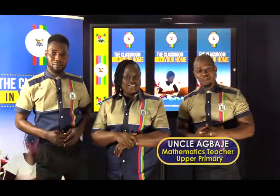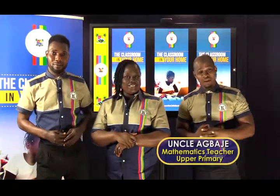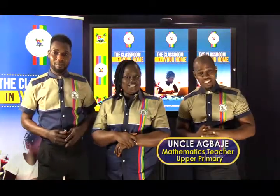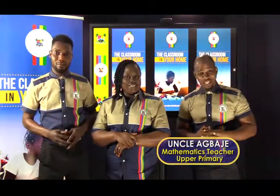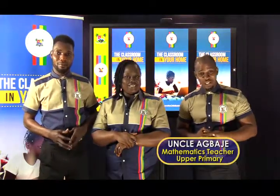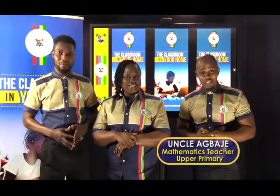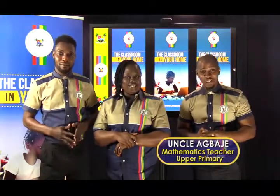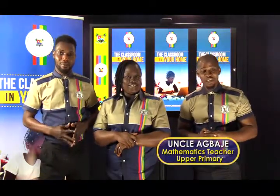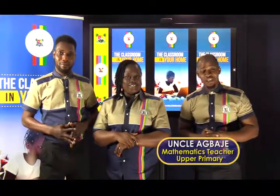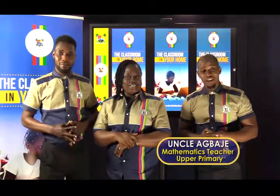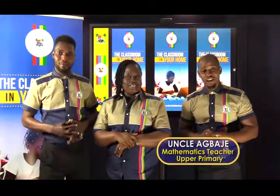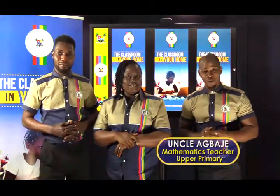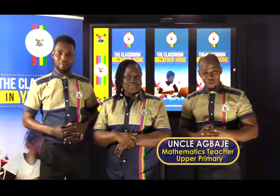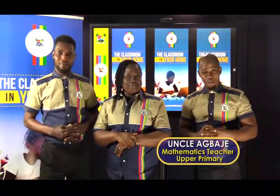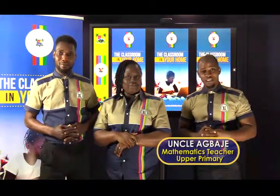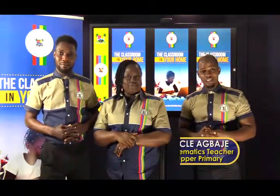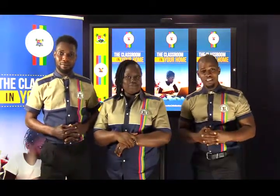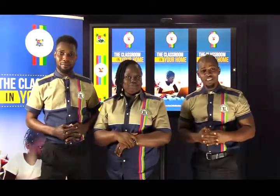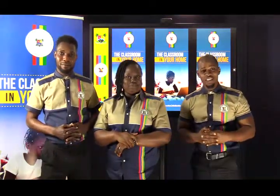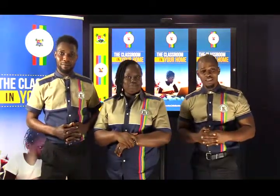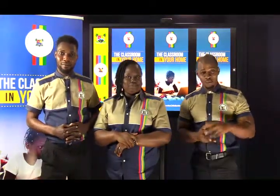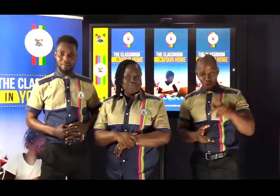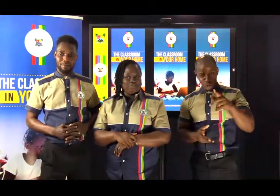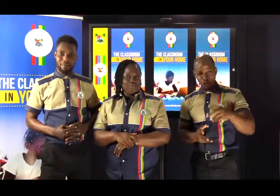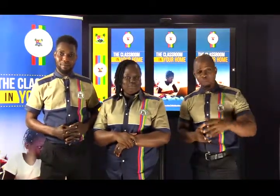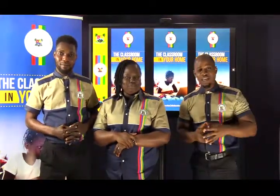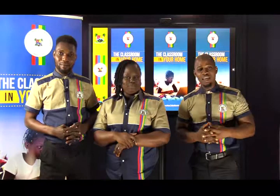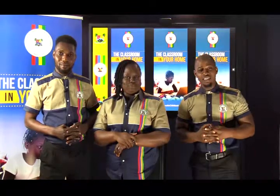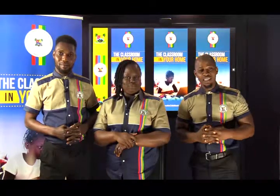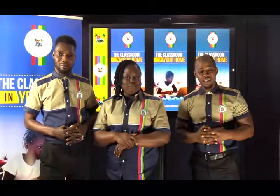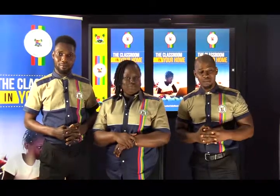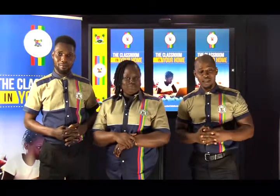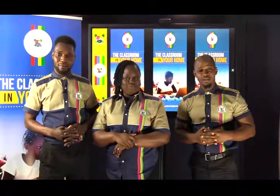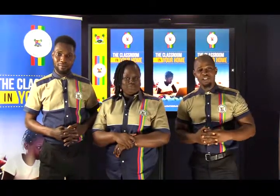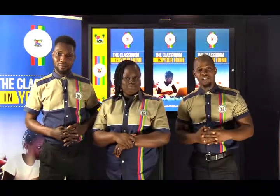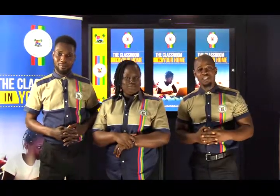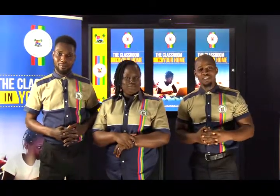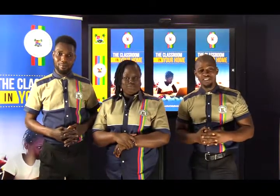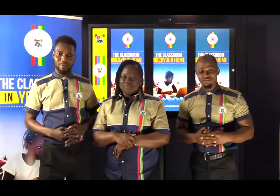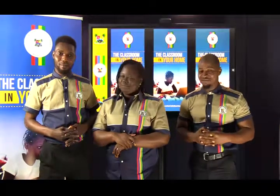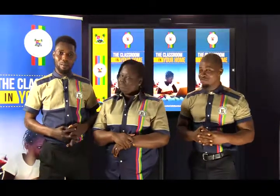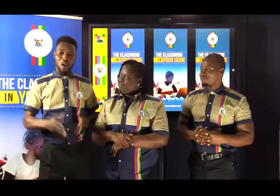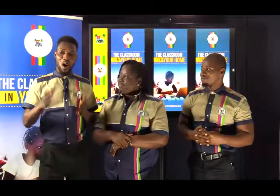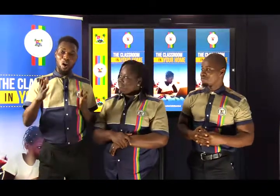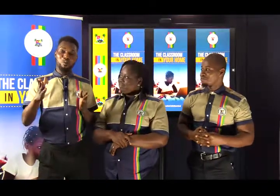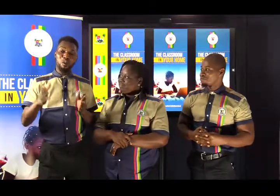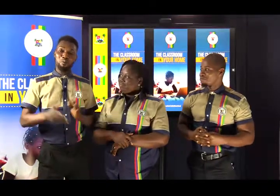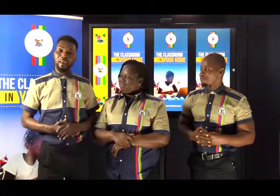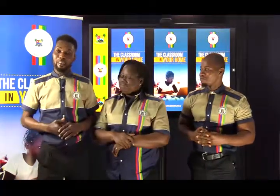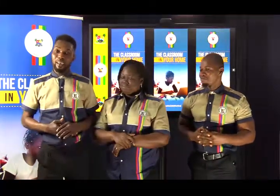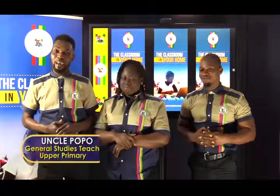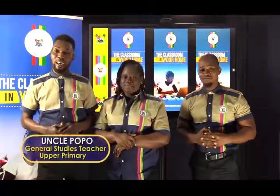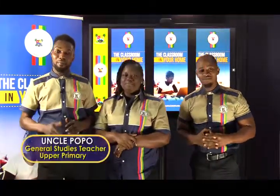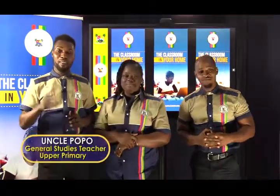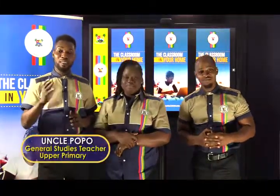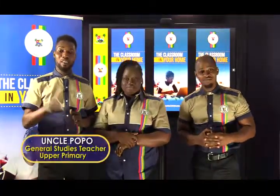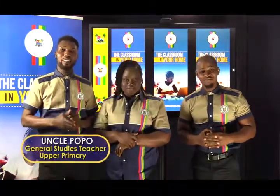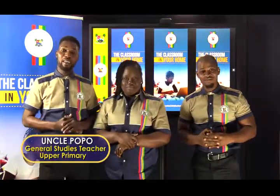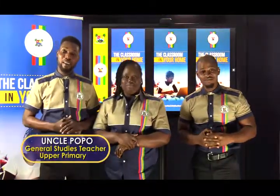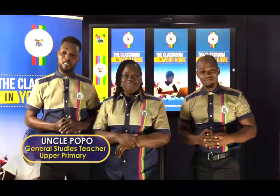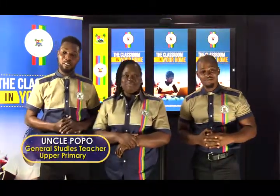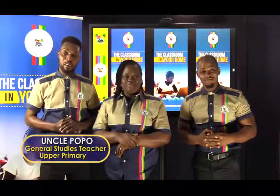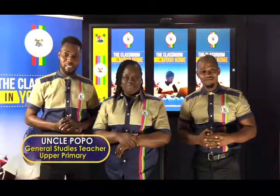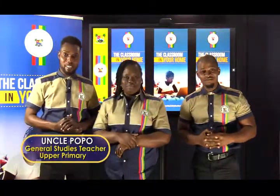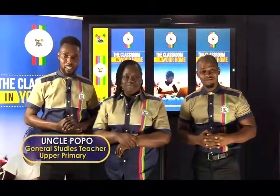am your mathematics teacher, Uncle Agbaje, but you know me as the mathematician. Uncle Popo is here,